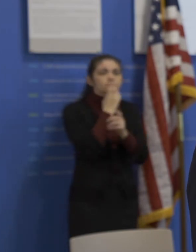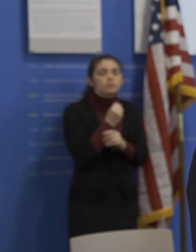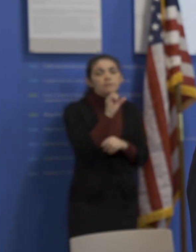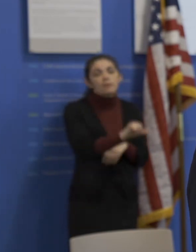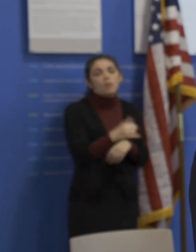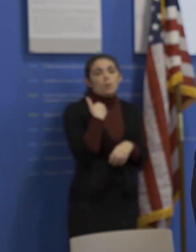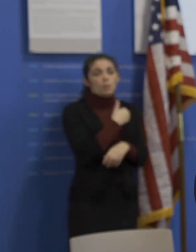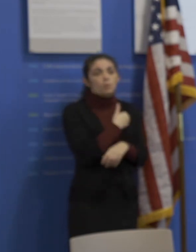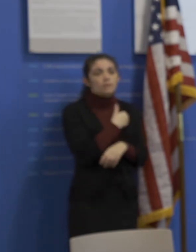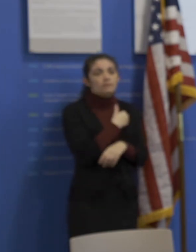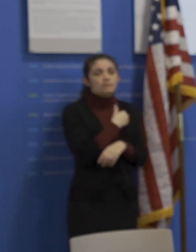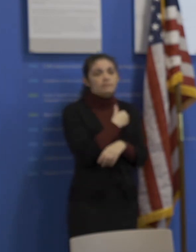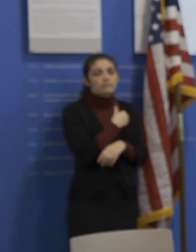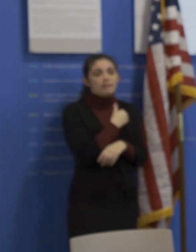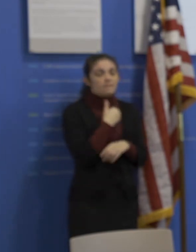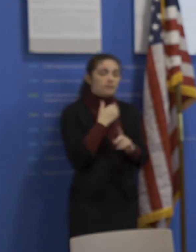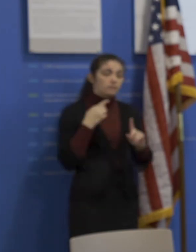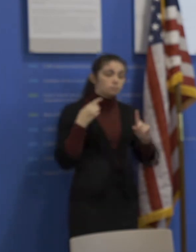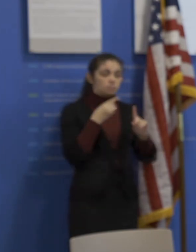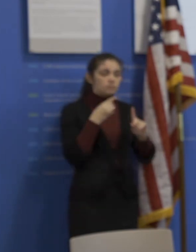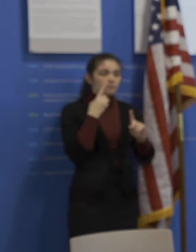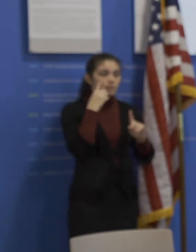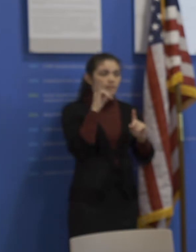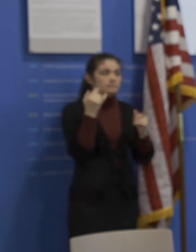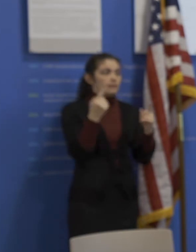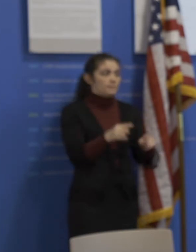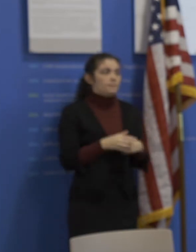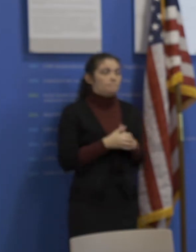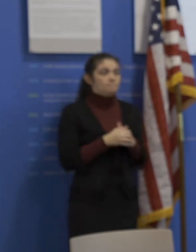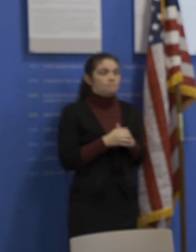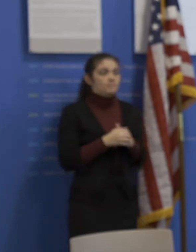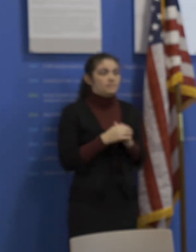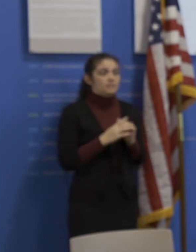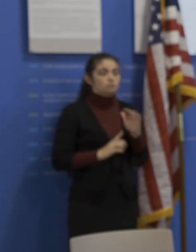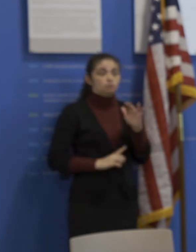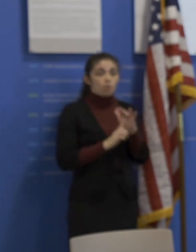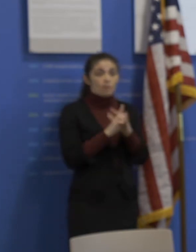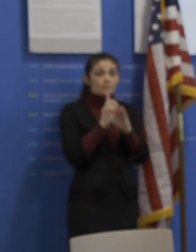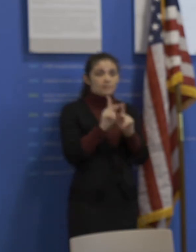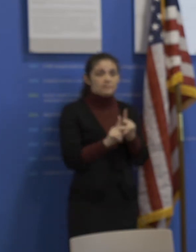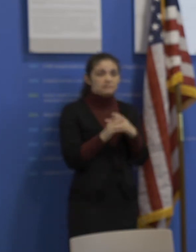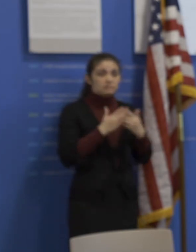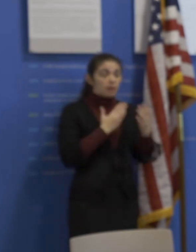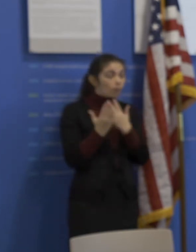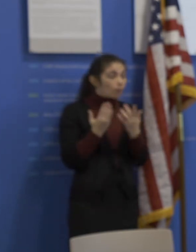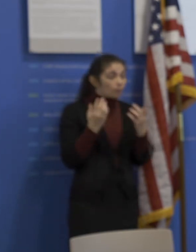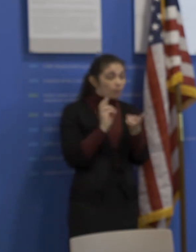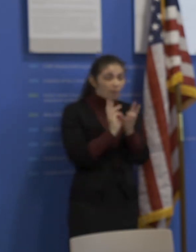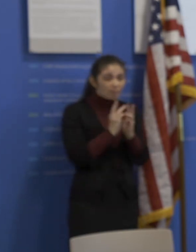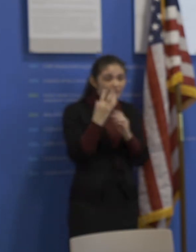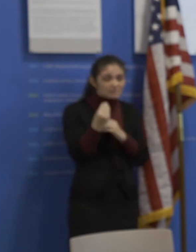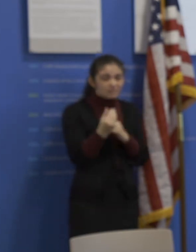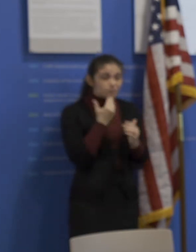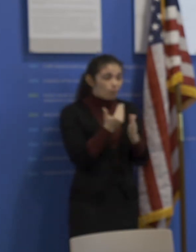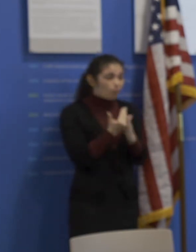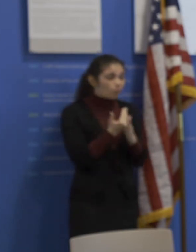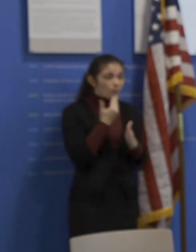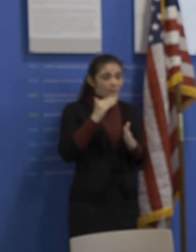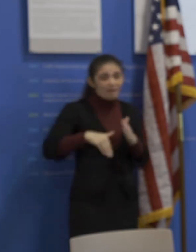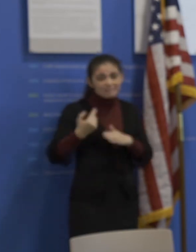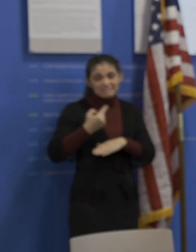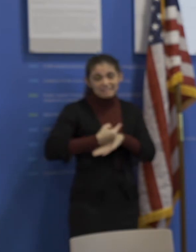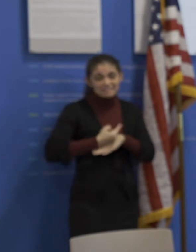responders are the main line of defense, and they show up, rain or shine, good or bad, at the